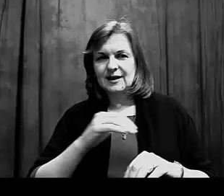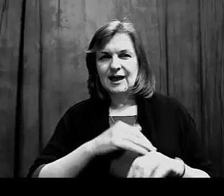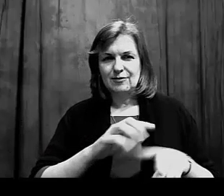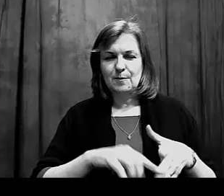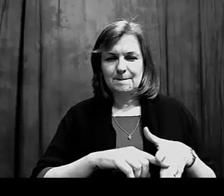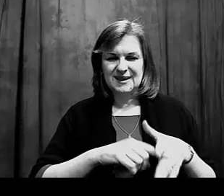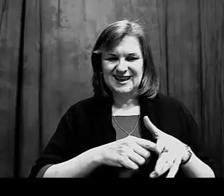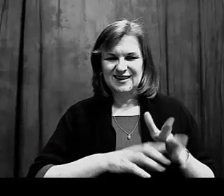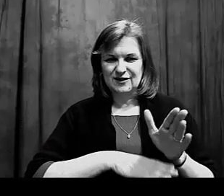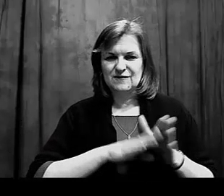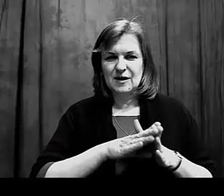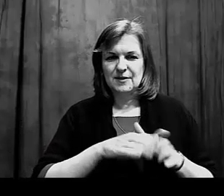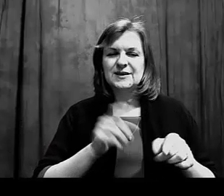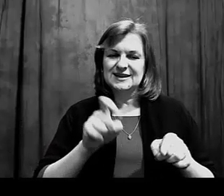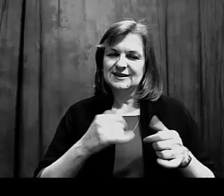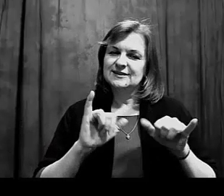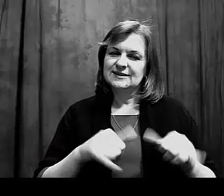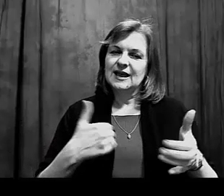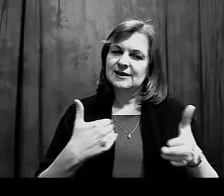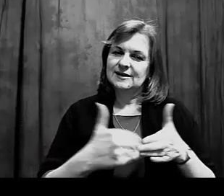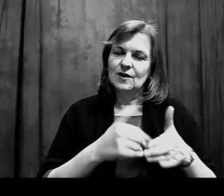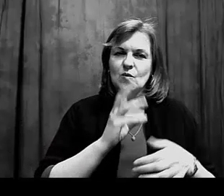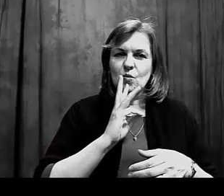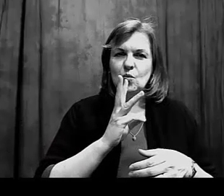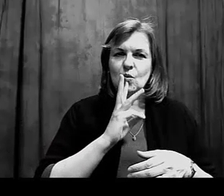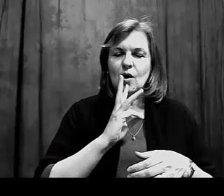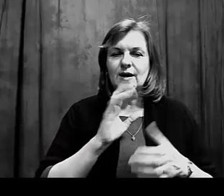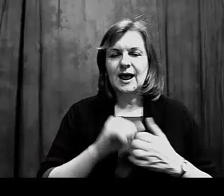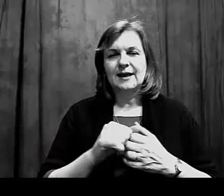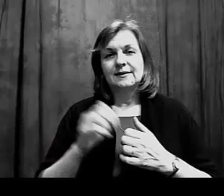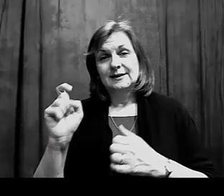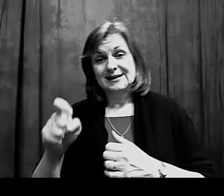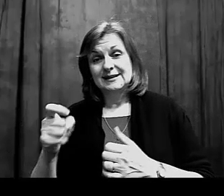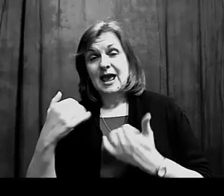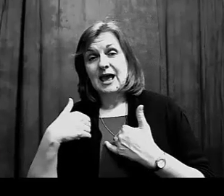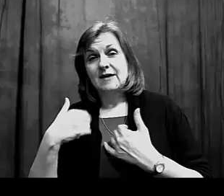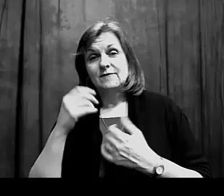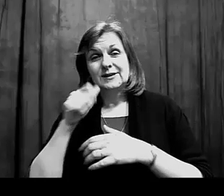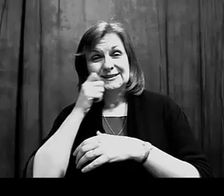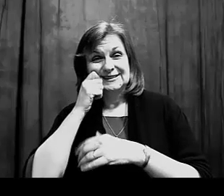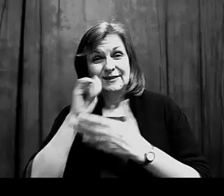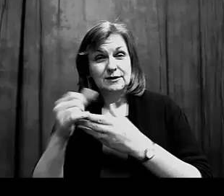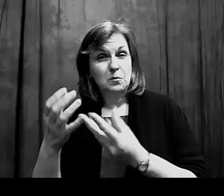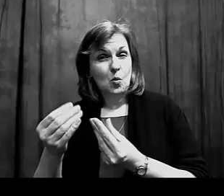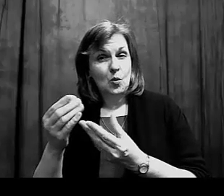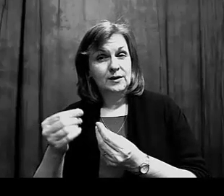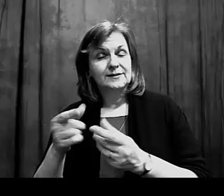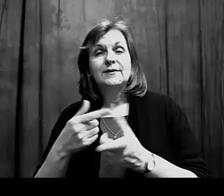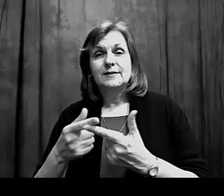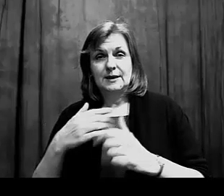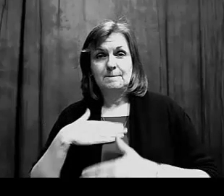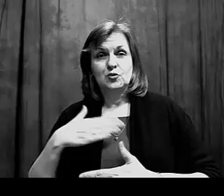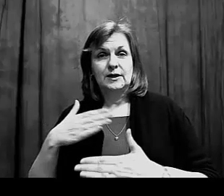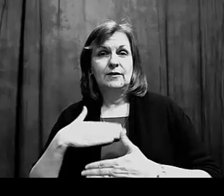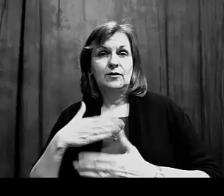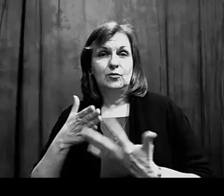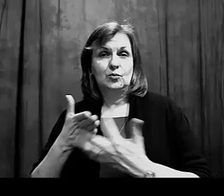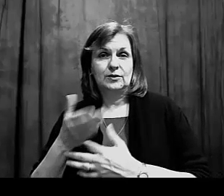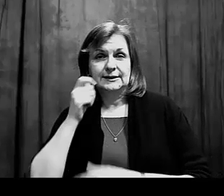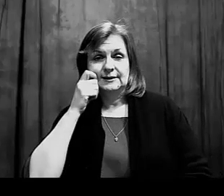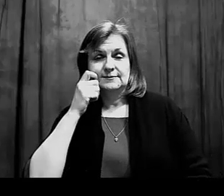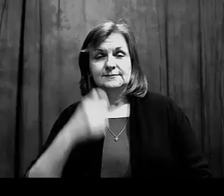to maintain kind of that close proximity to water, and they have to keep that moist skin so that they can breathe.